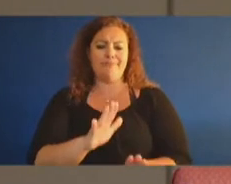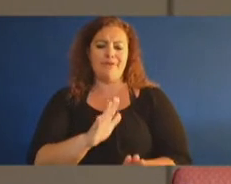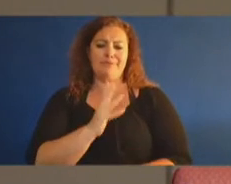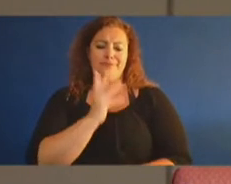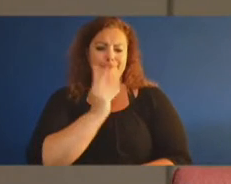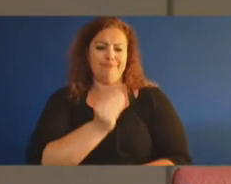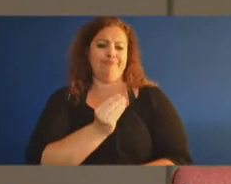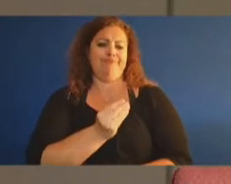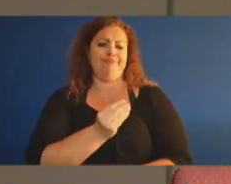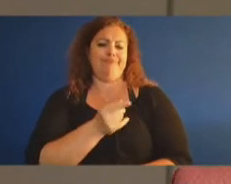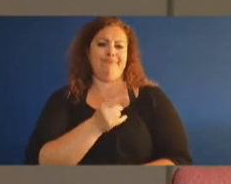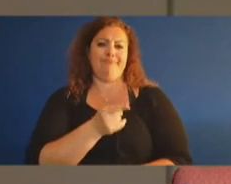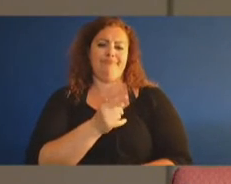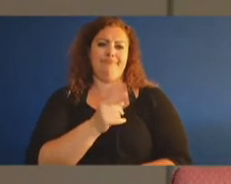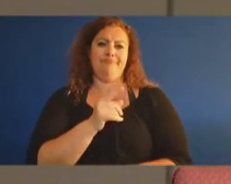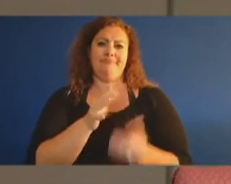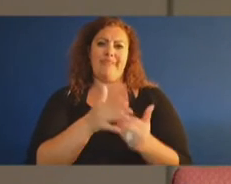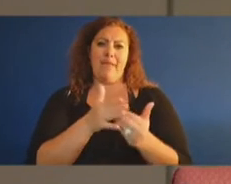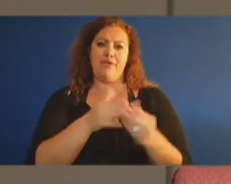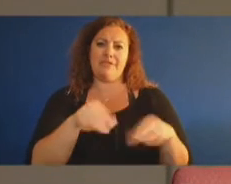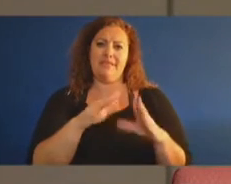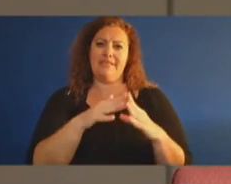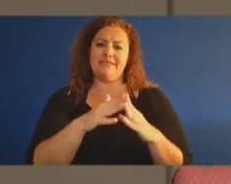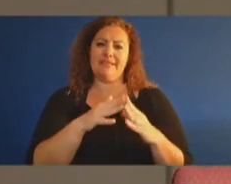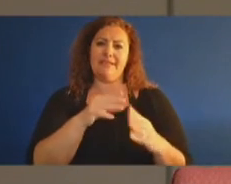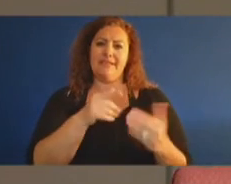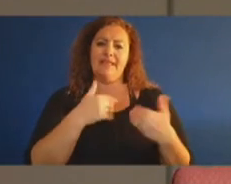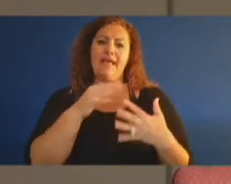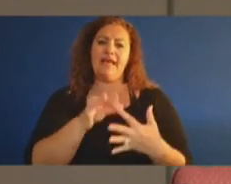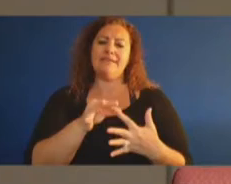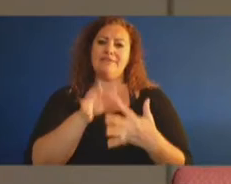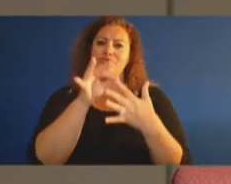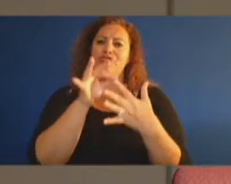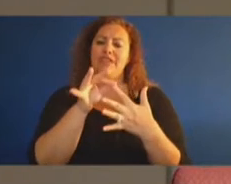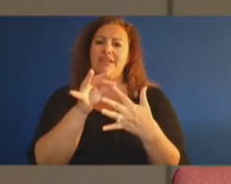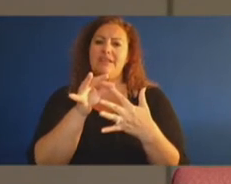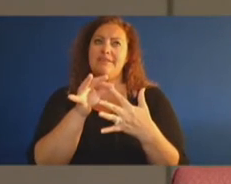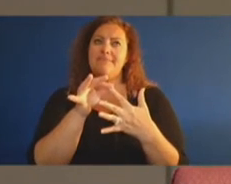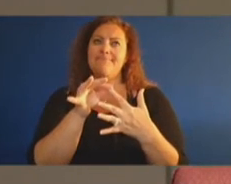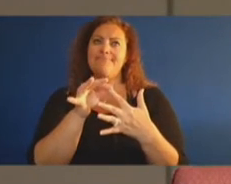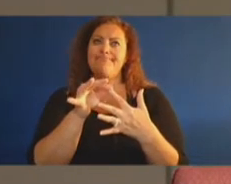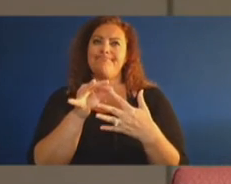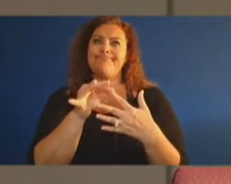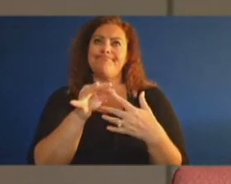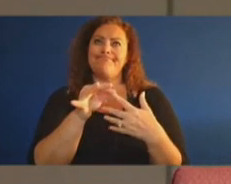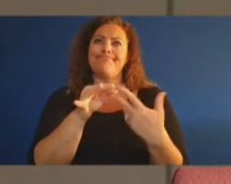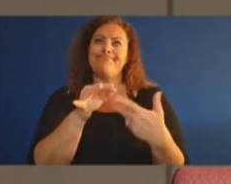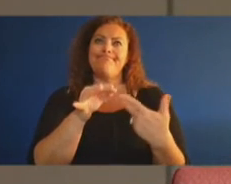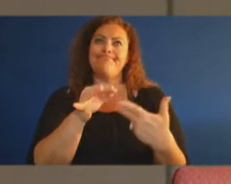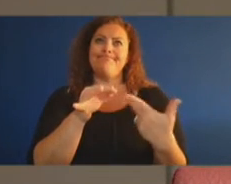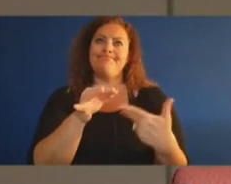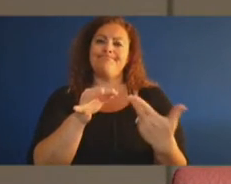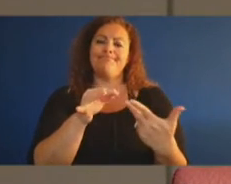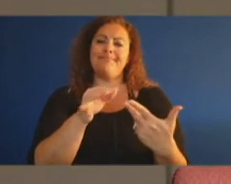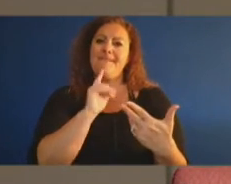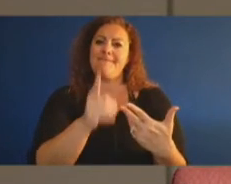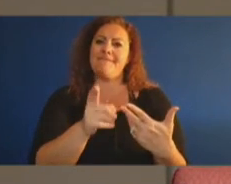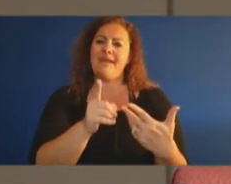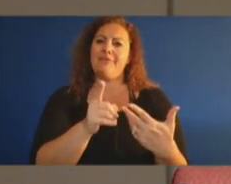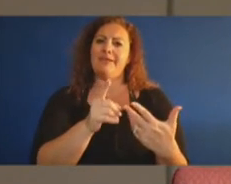um and it's got uh unique um uh very